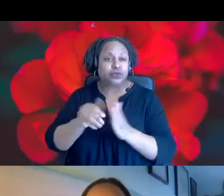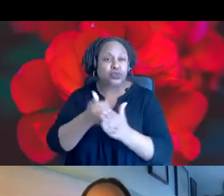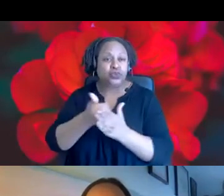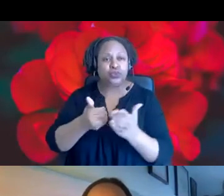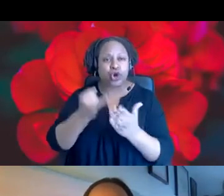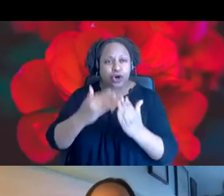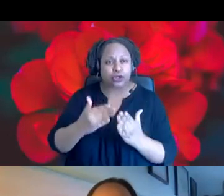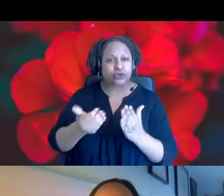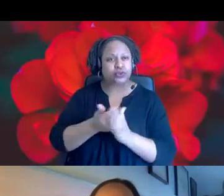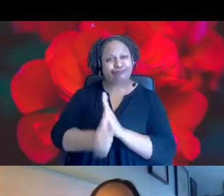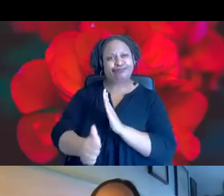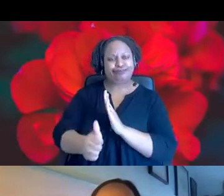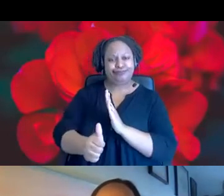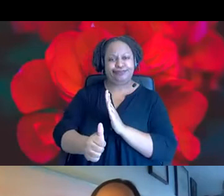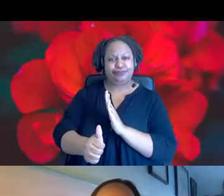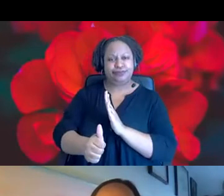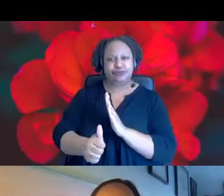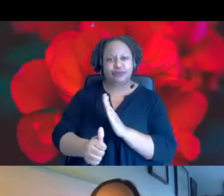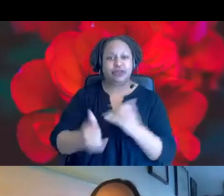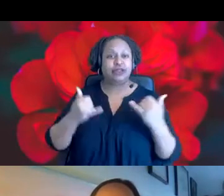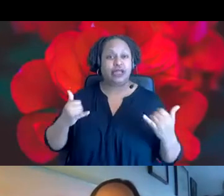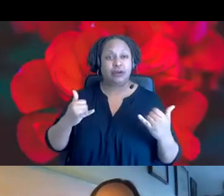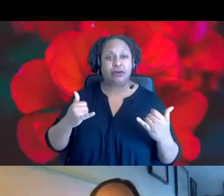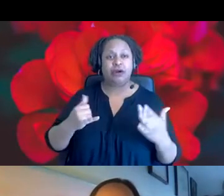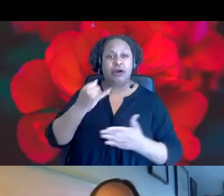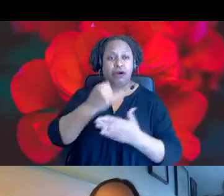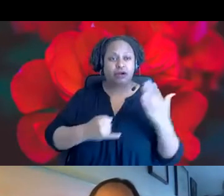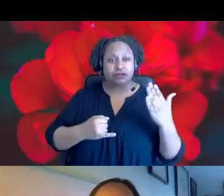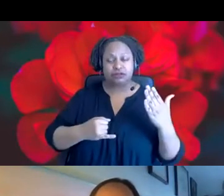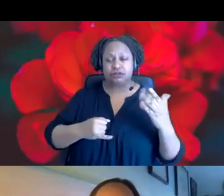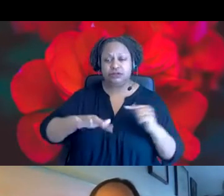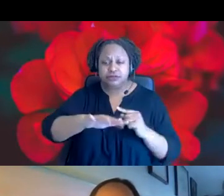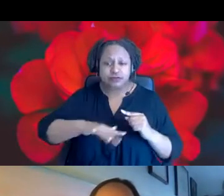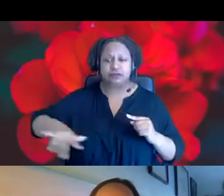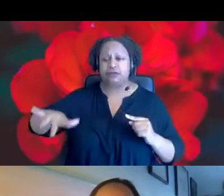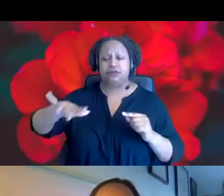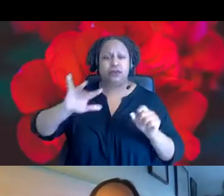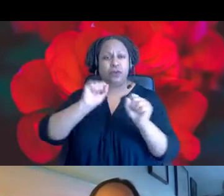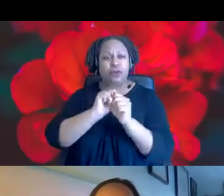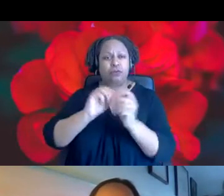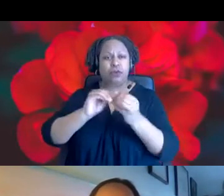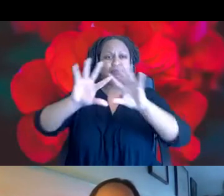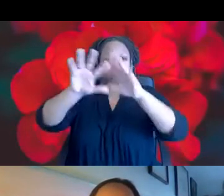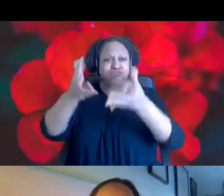how does this arts ecology work more holistically and think more about